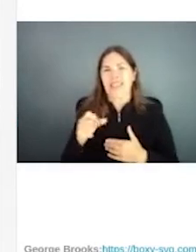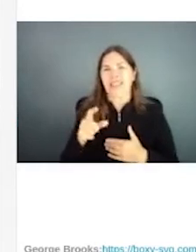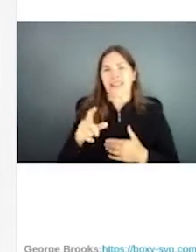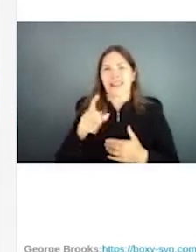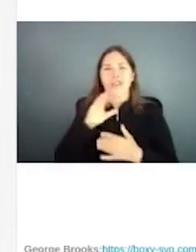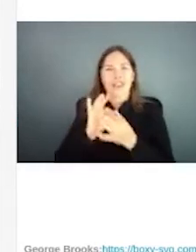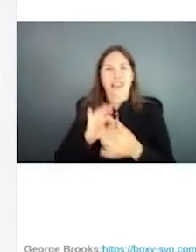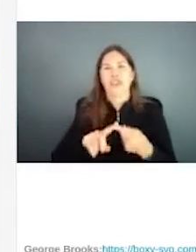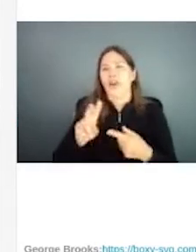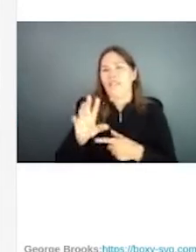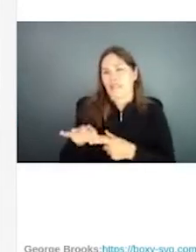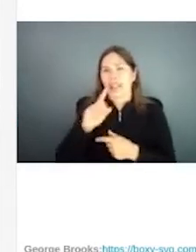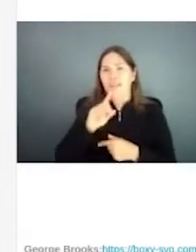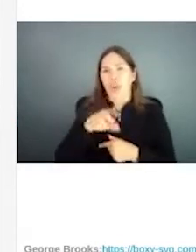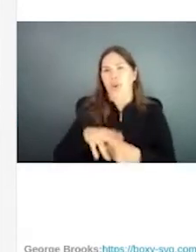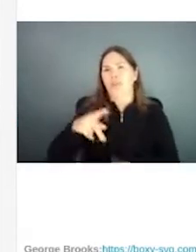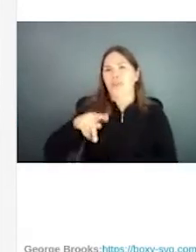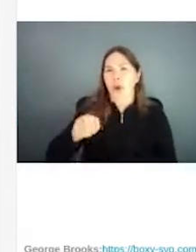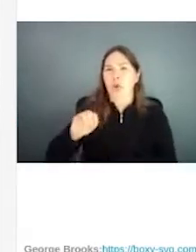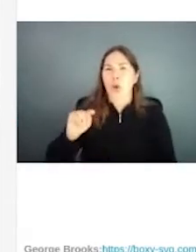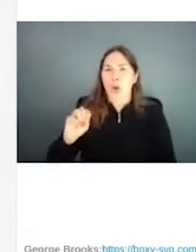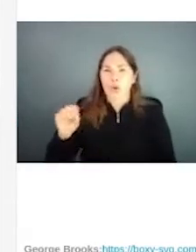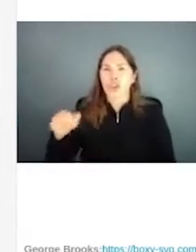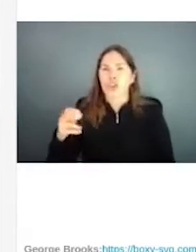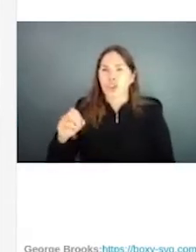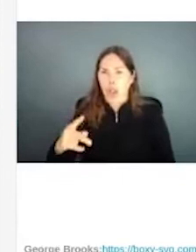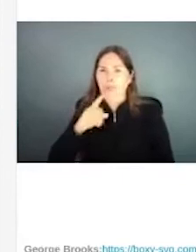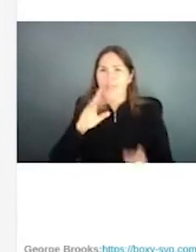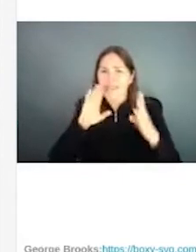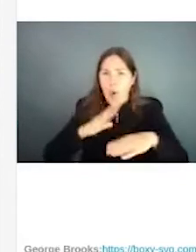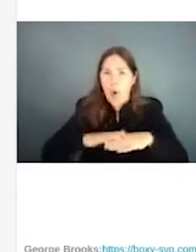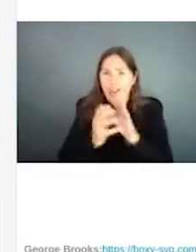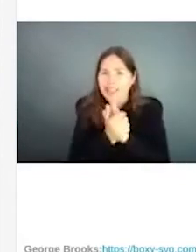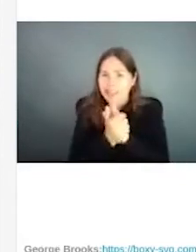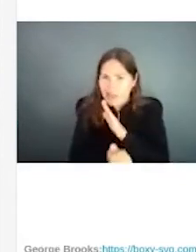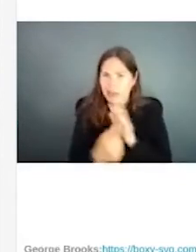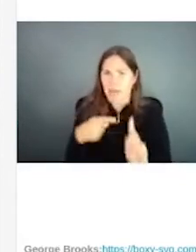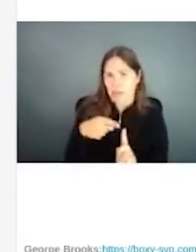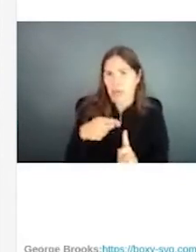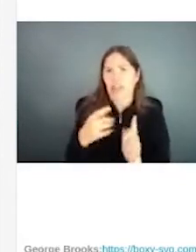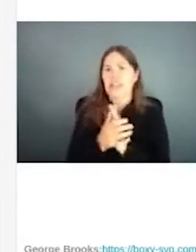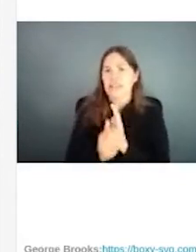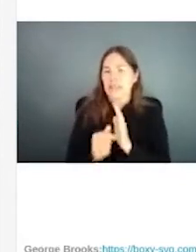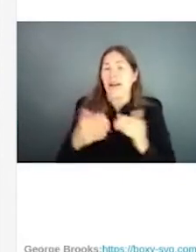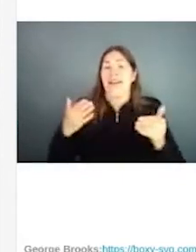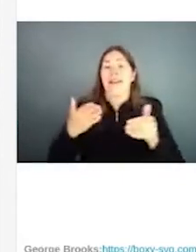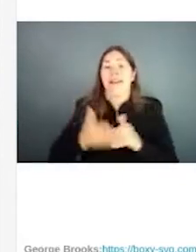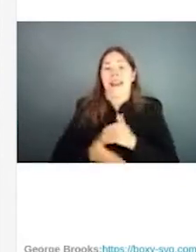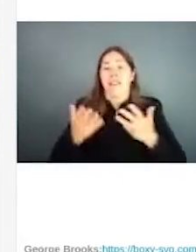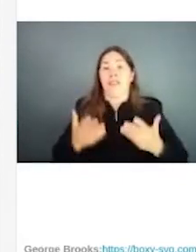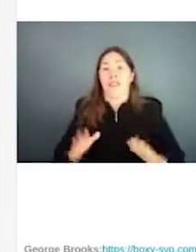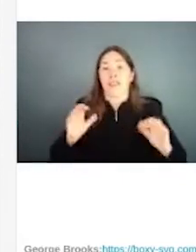videos for these Photoshop ones, and they're focused on a skill. And then after we get through all